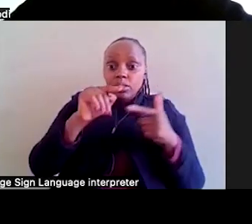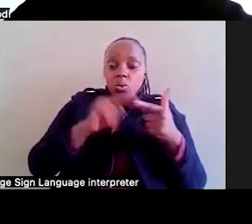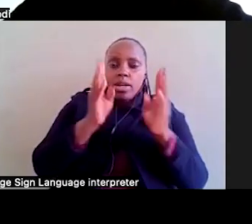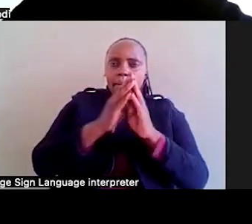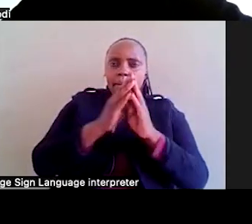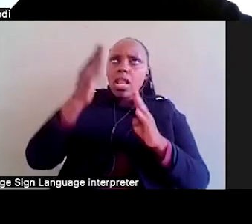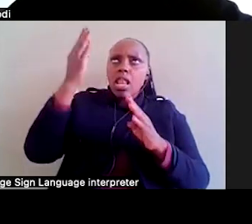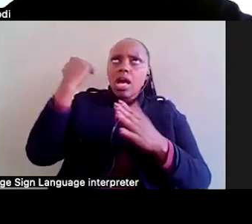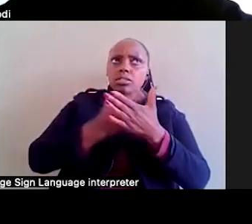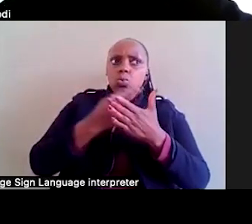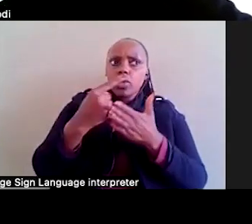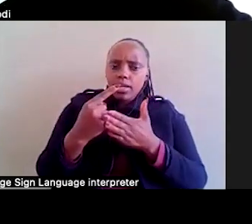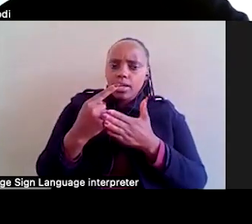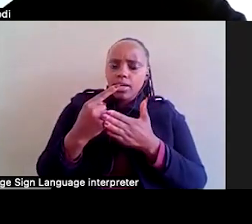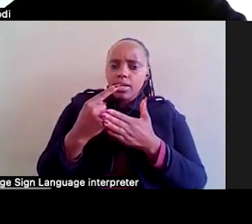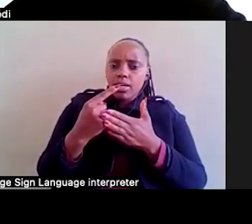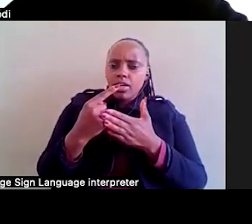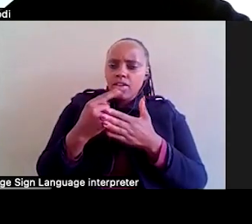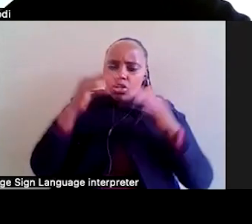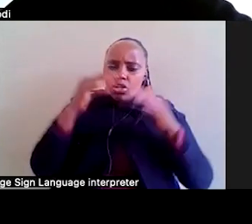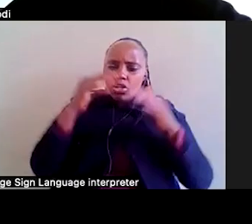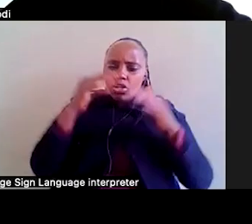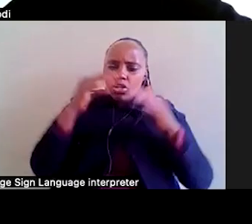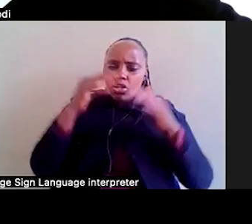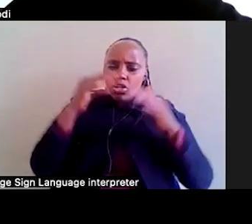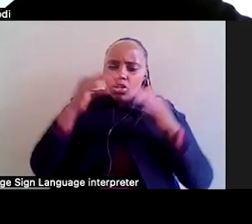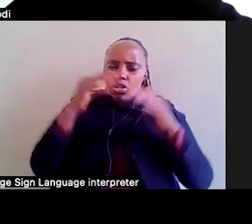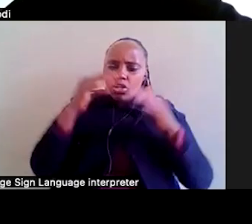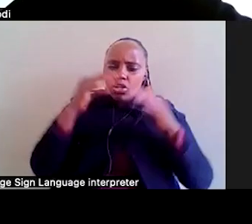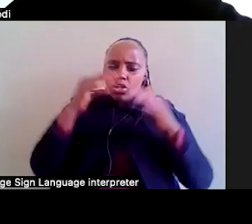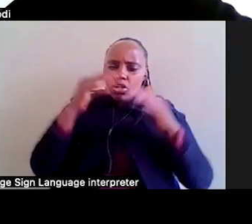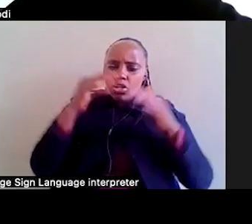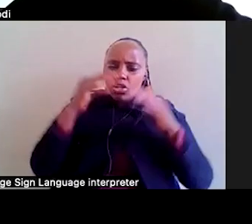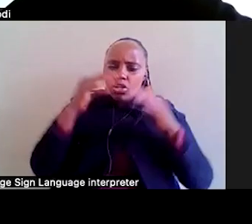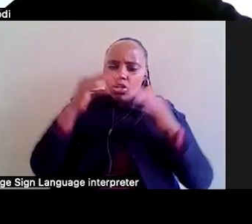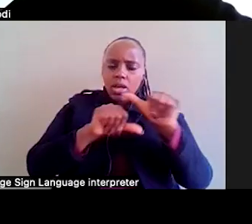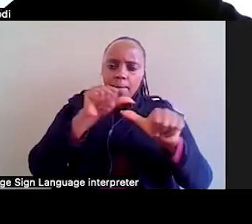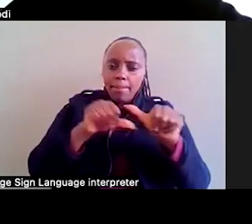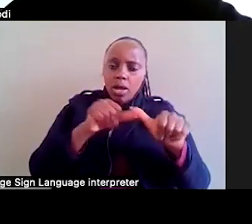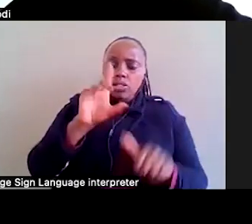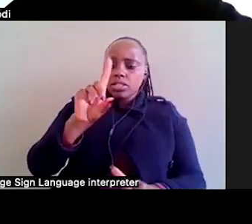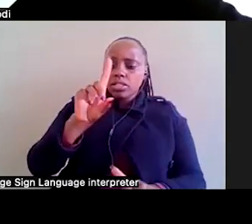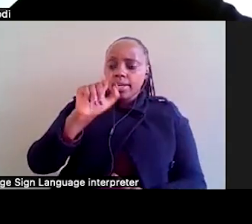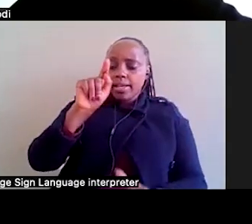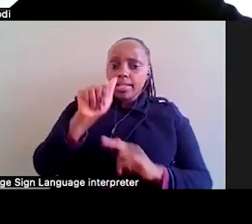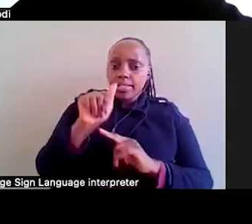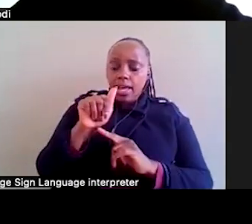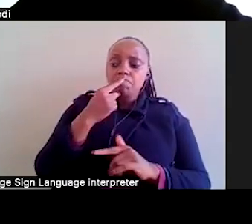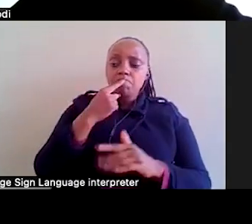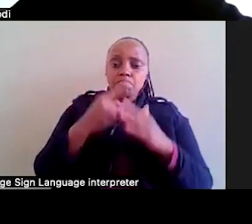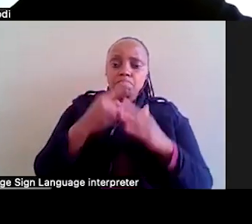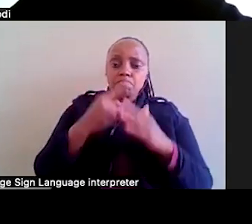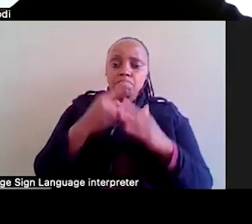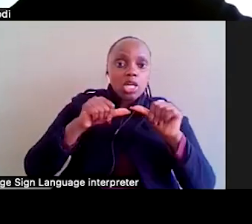looking at issues of data, I'd say that we cannot continue doing